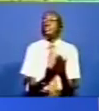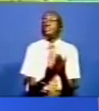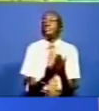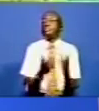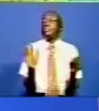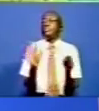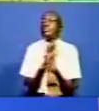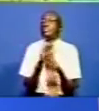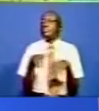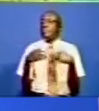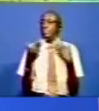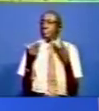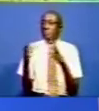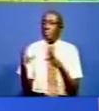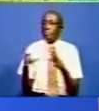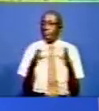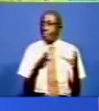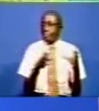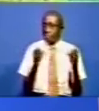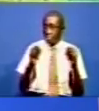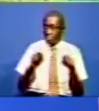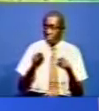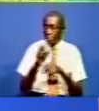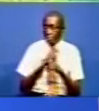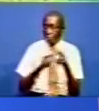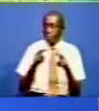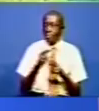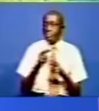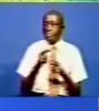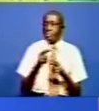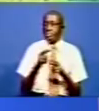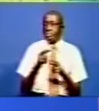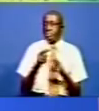how cartels were able to use gatekeepers